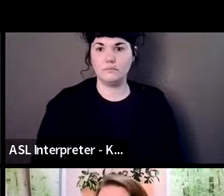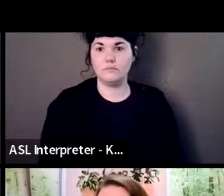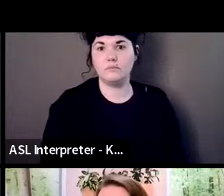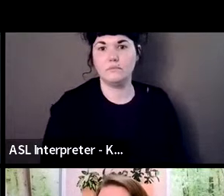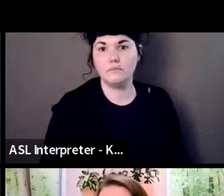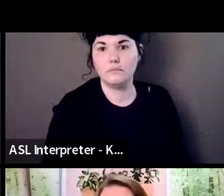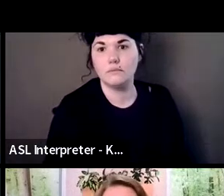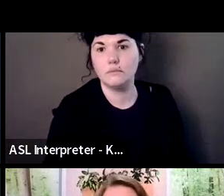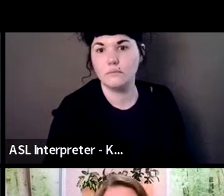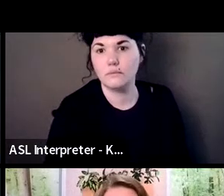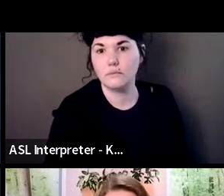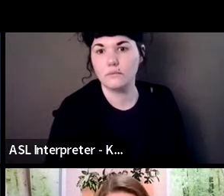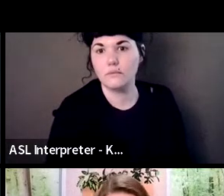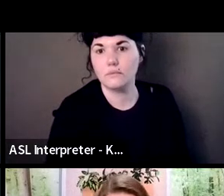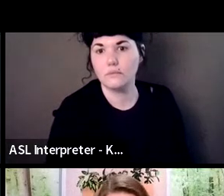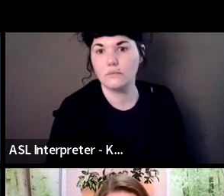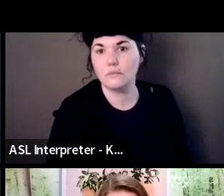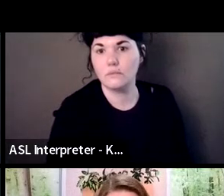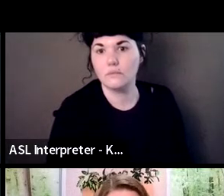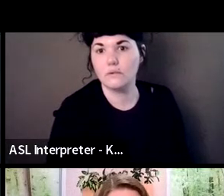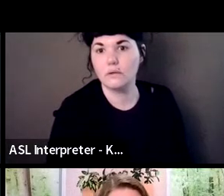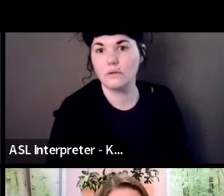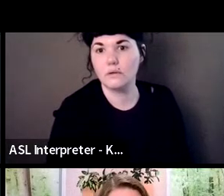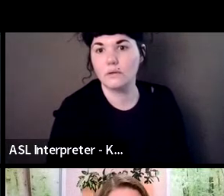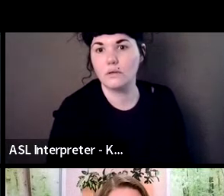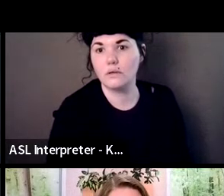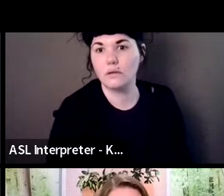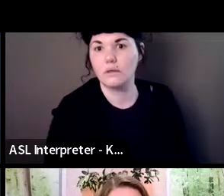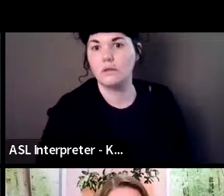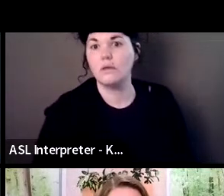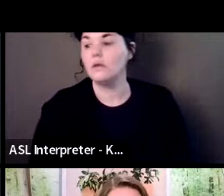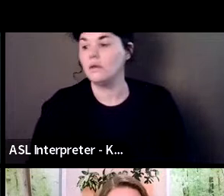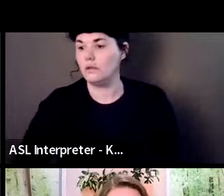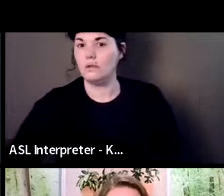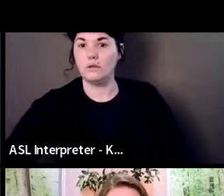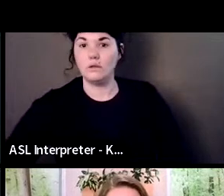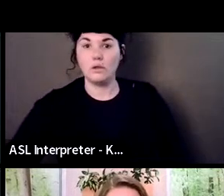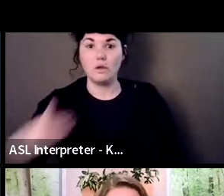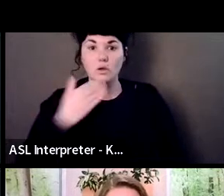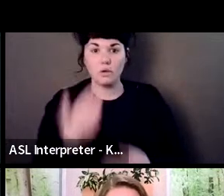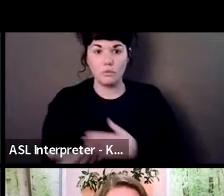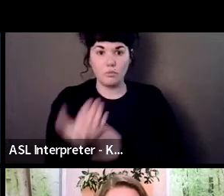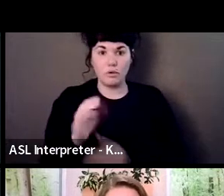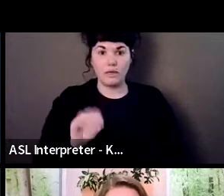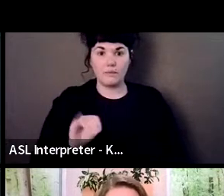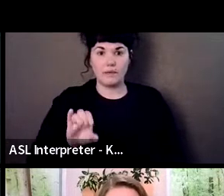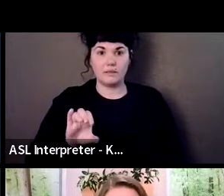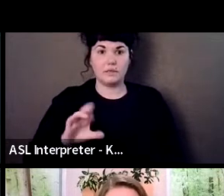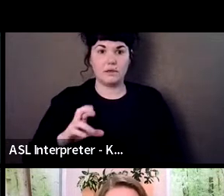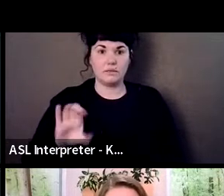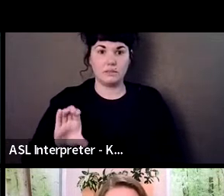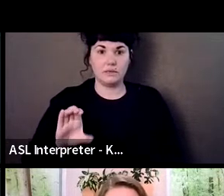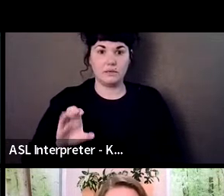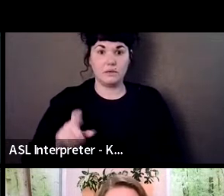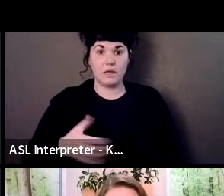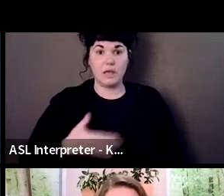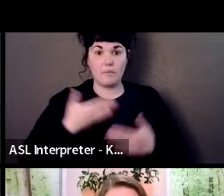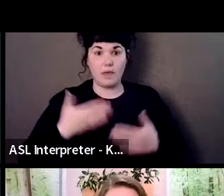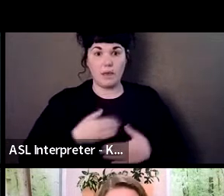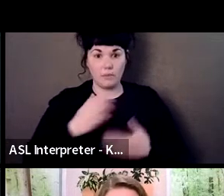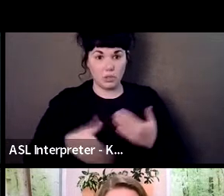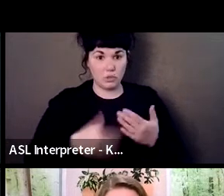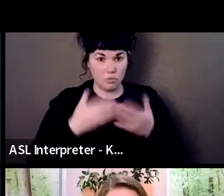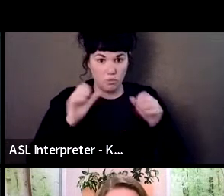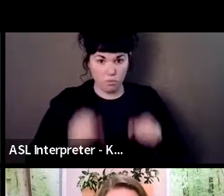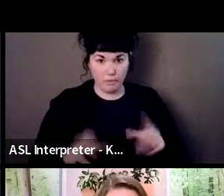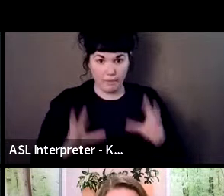Hi, good morning, MICRC. I'm glad you were able to meet. You know, that would have been a real bummer. You know, and I'm glad